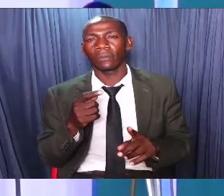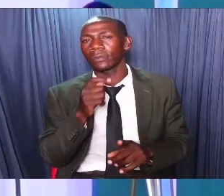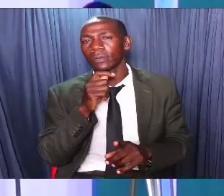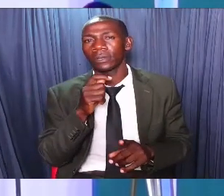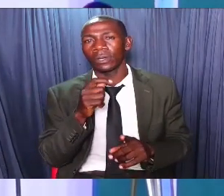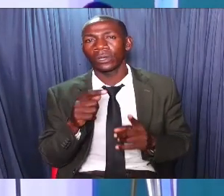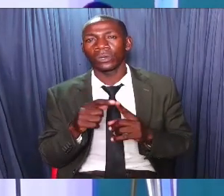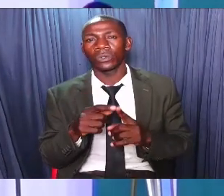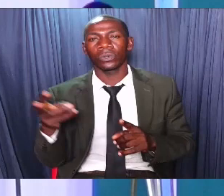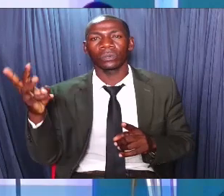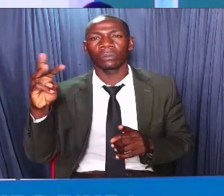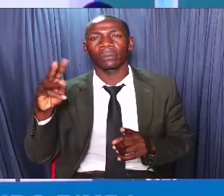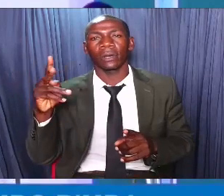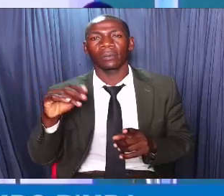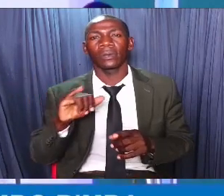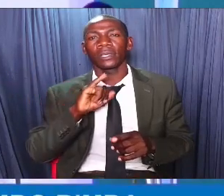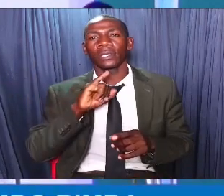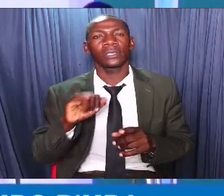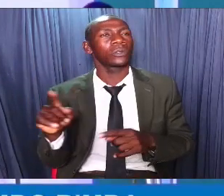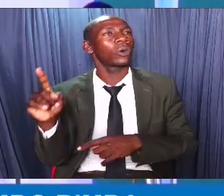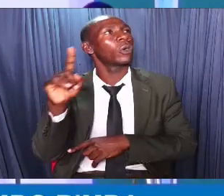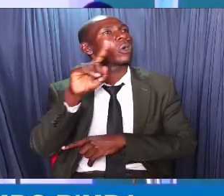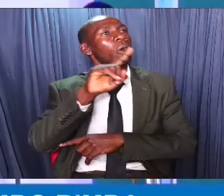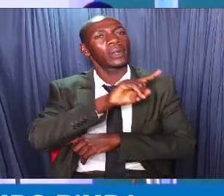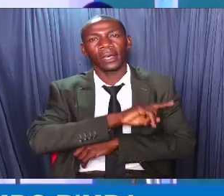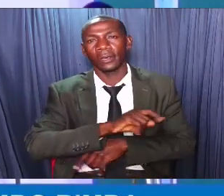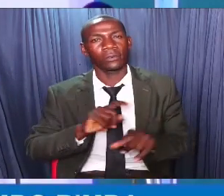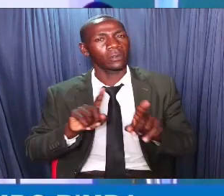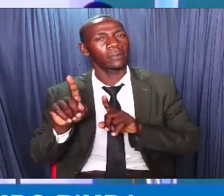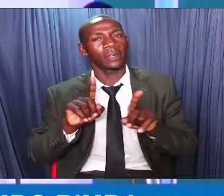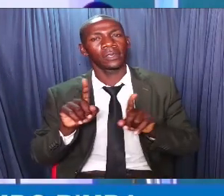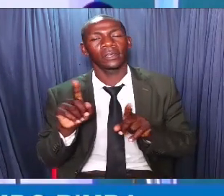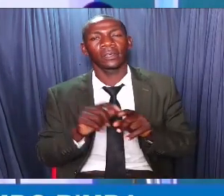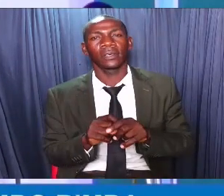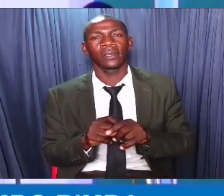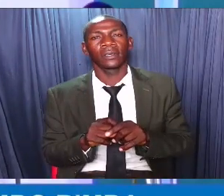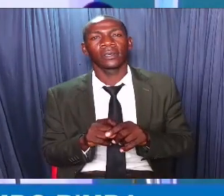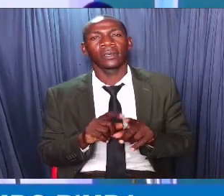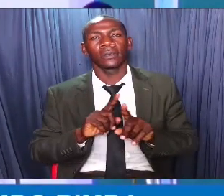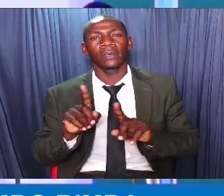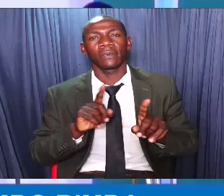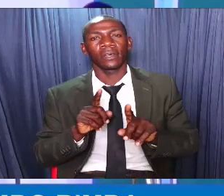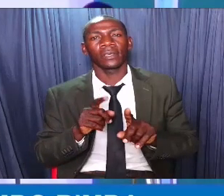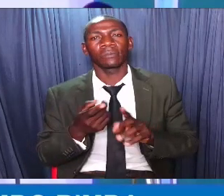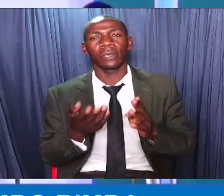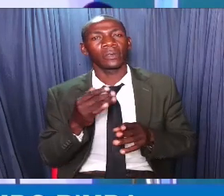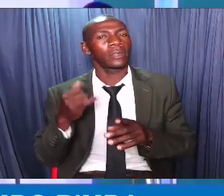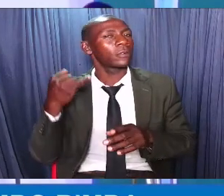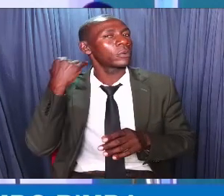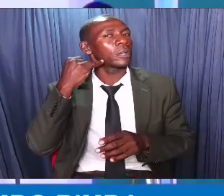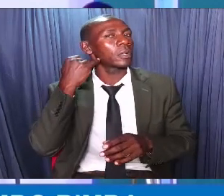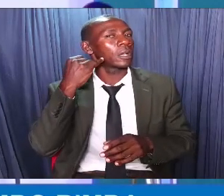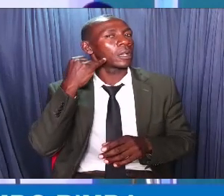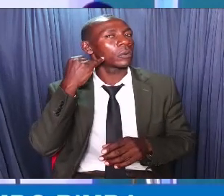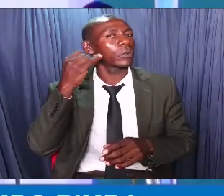Paka Makambako nako ni mchana kutwa. To Makambako the whole day again traveling. Maana safari hapa pengine paka Nakuru huko. Because it's very far,